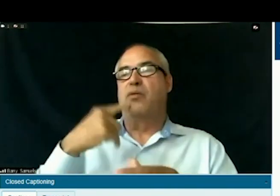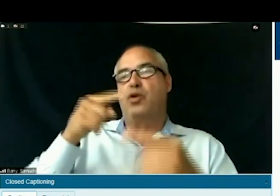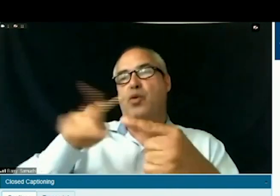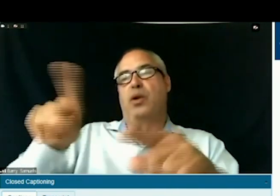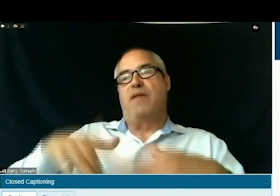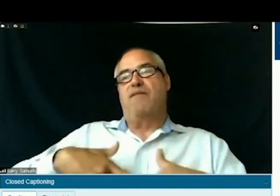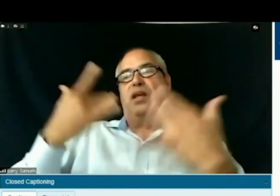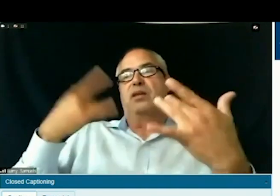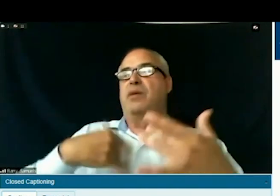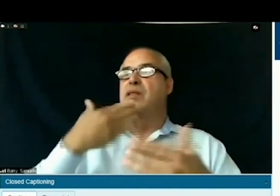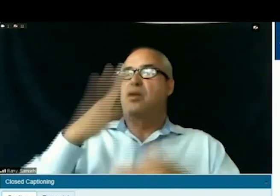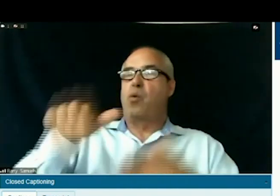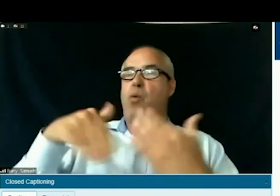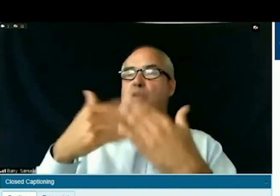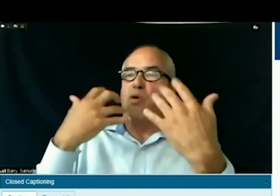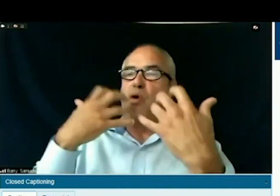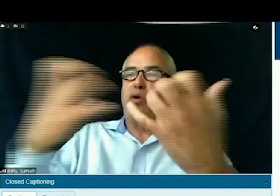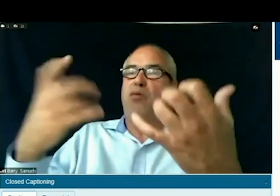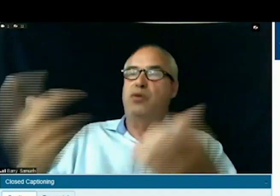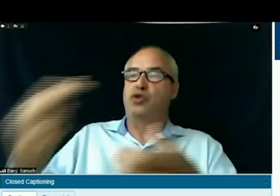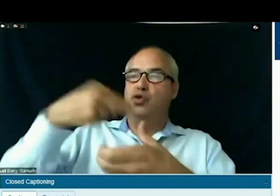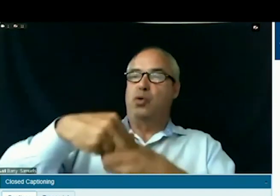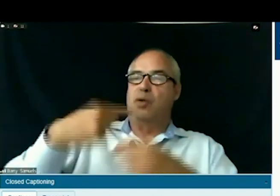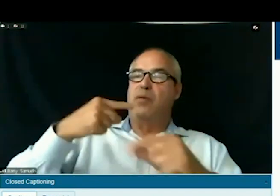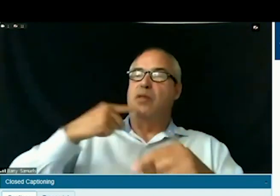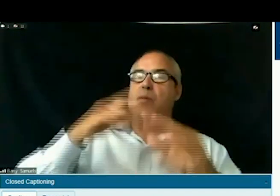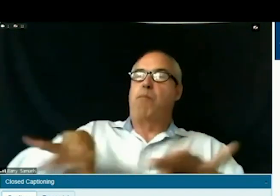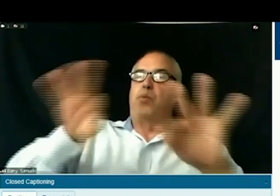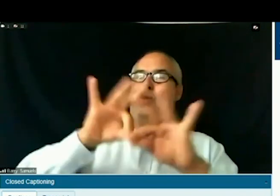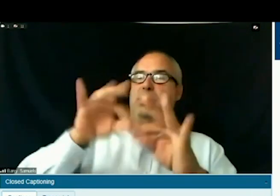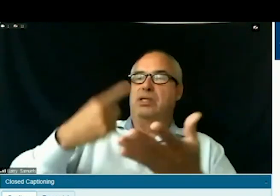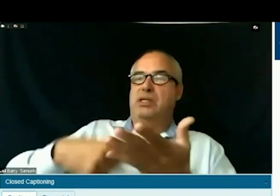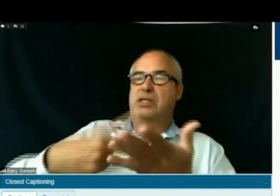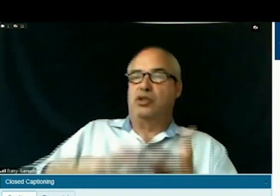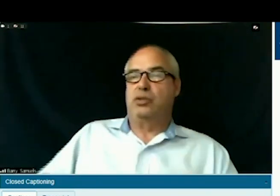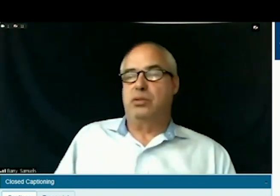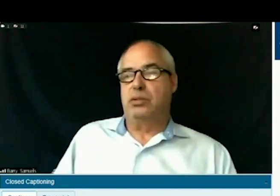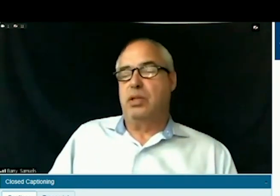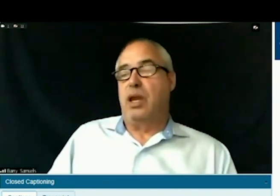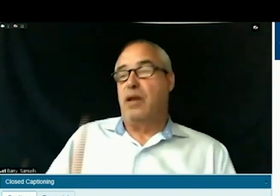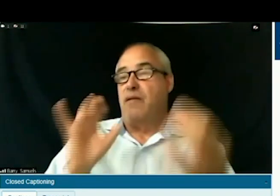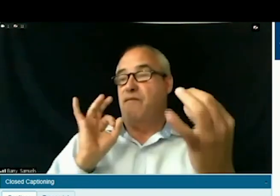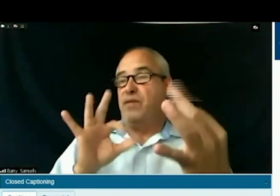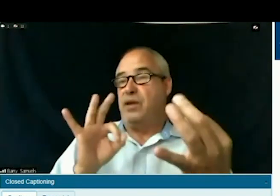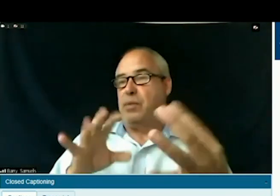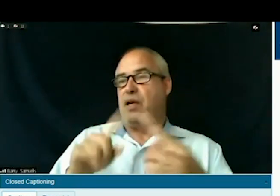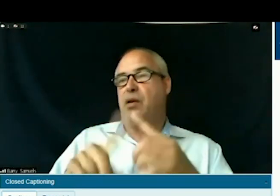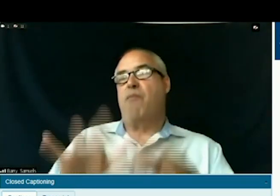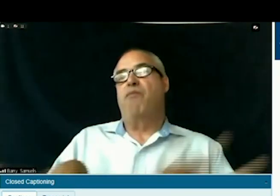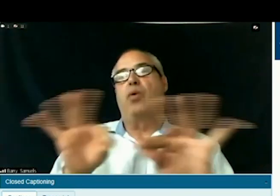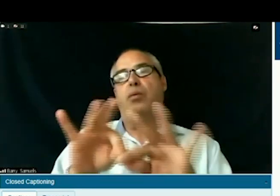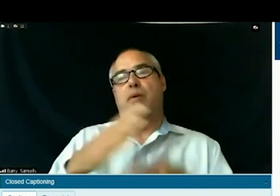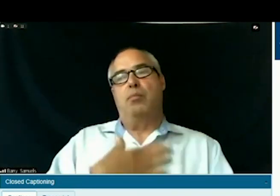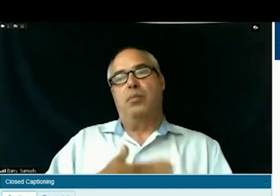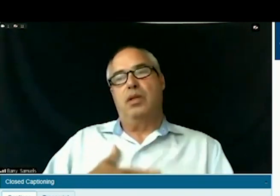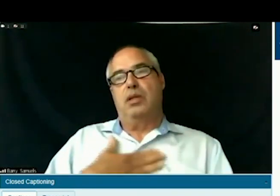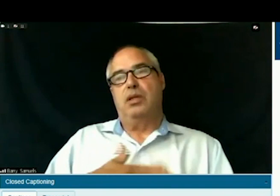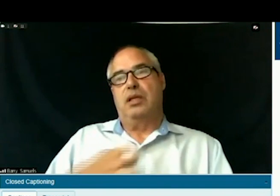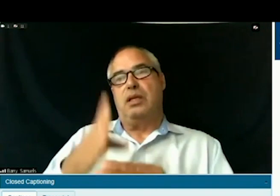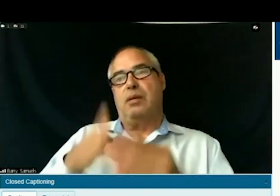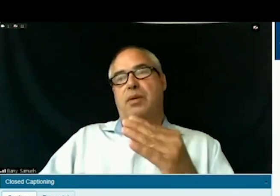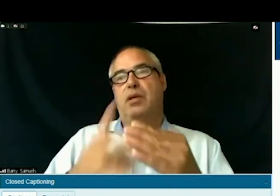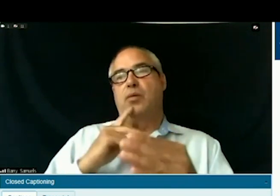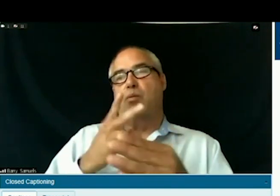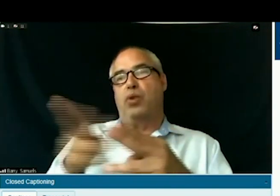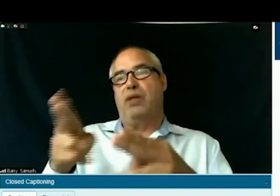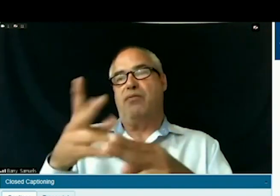And thank you to our audience for joining us for this important discussion. Your feedback is important. Please take a moment to complete a brief